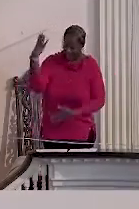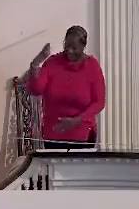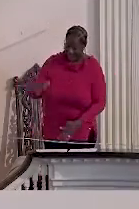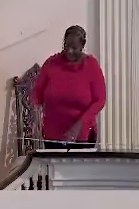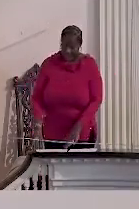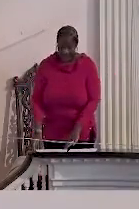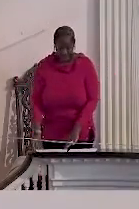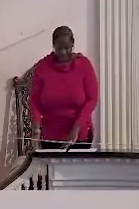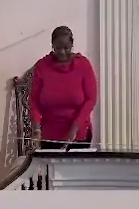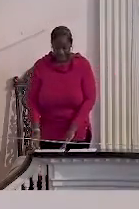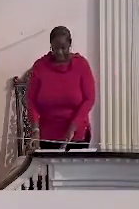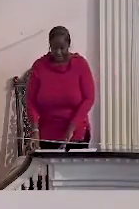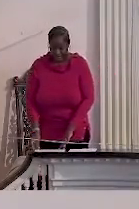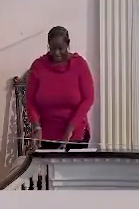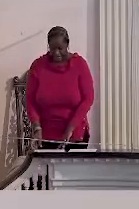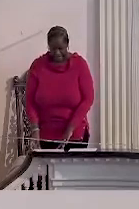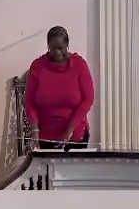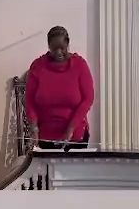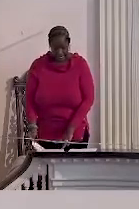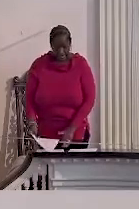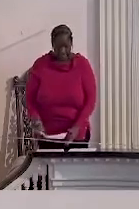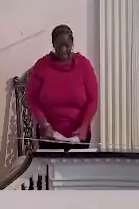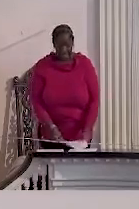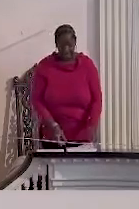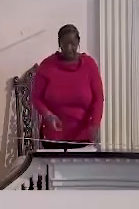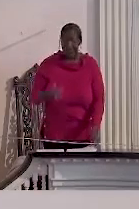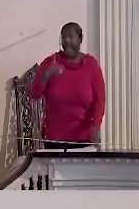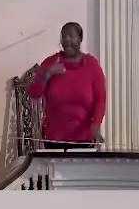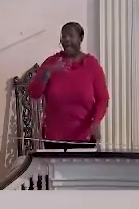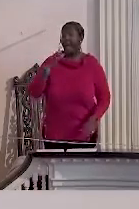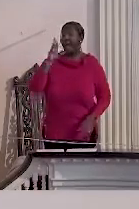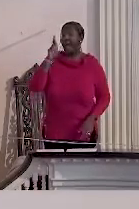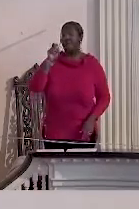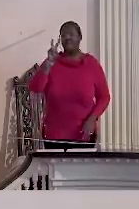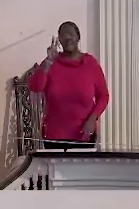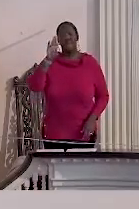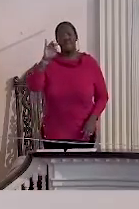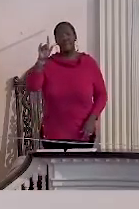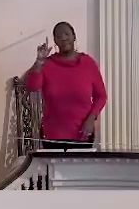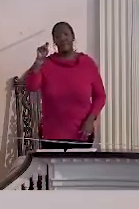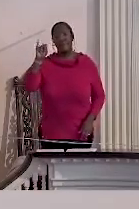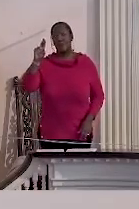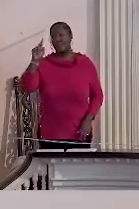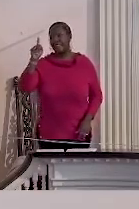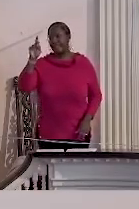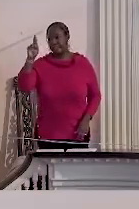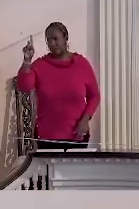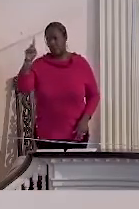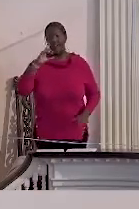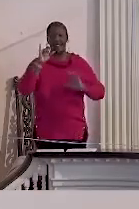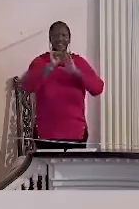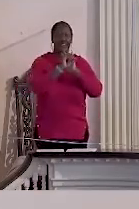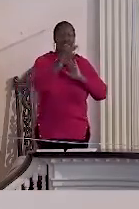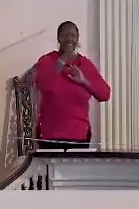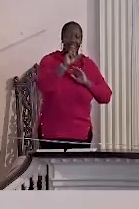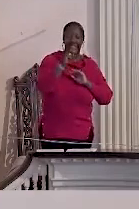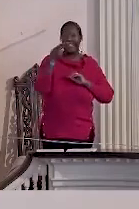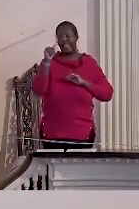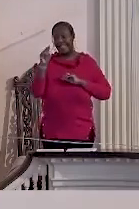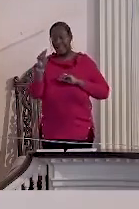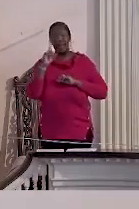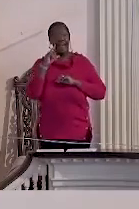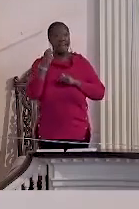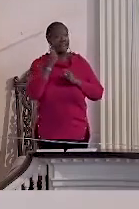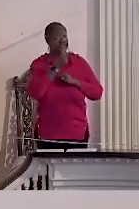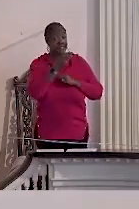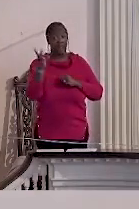I'm Reverend Bill Sinkford. My pronouns are he and him. And I have a number of things to announce and for you